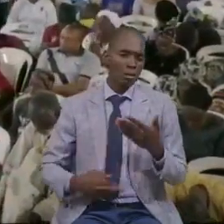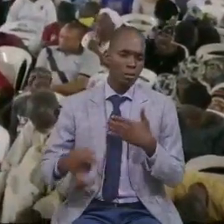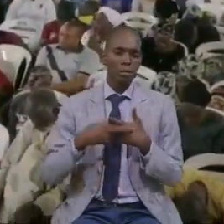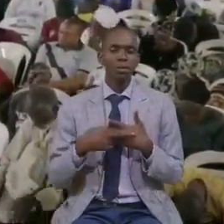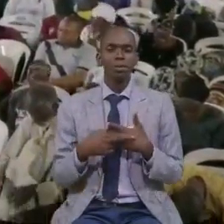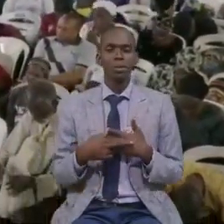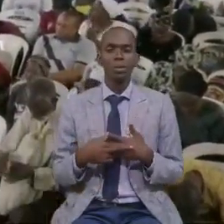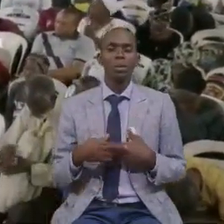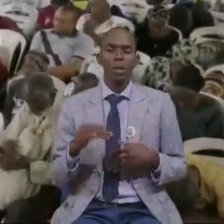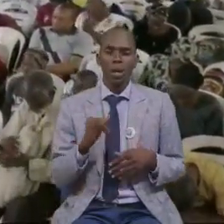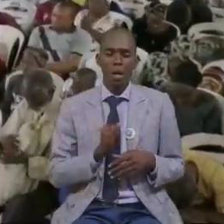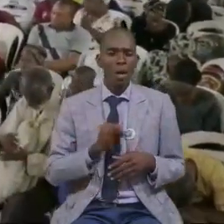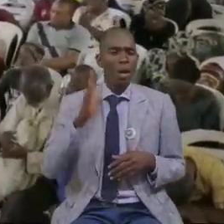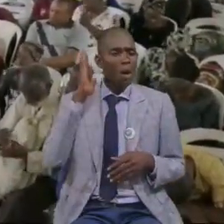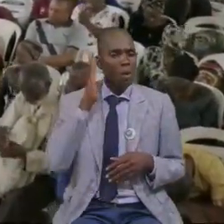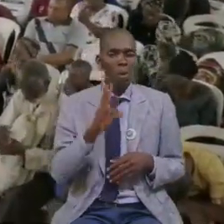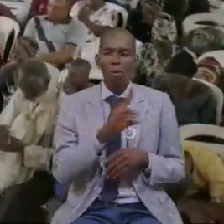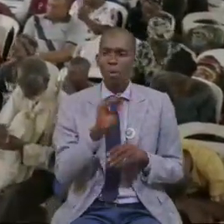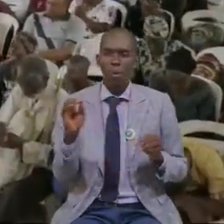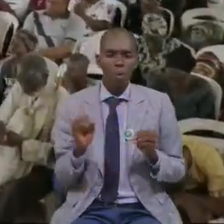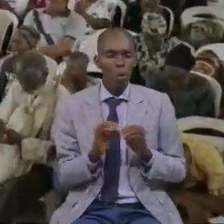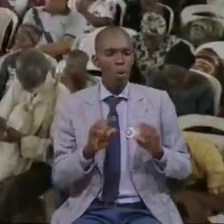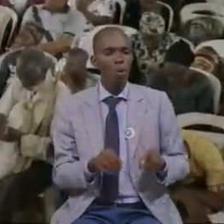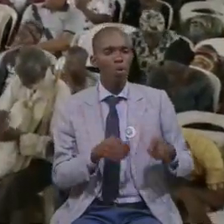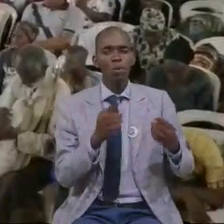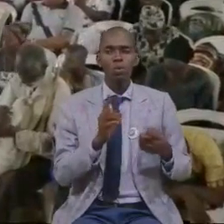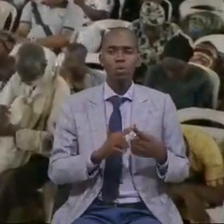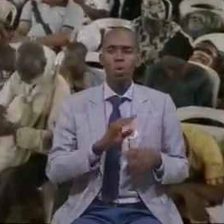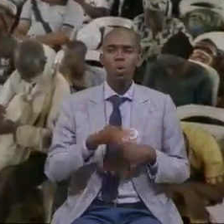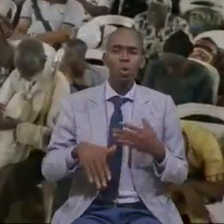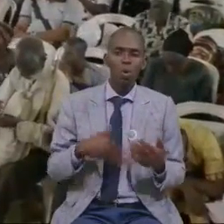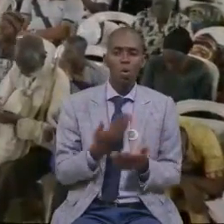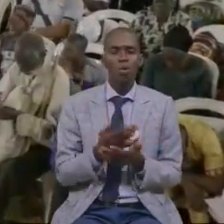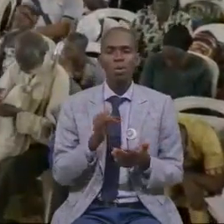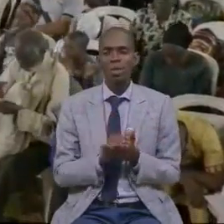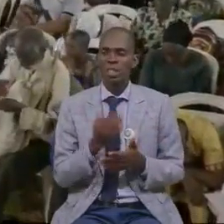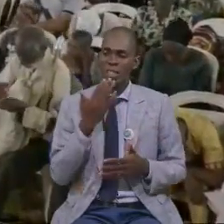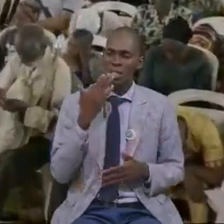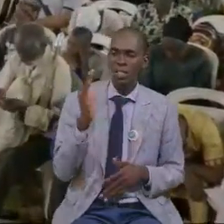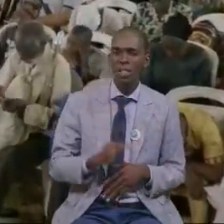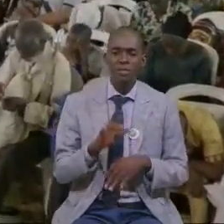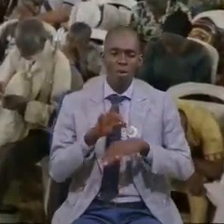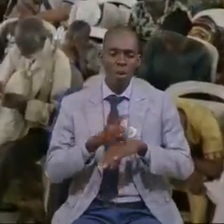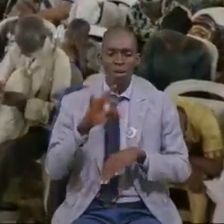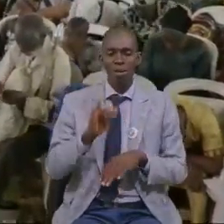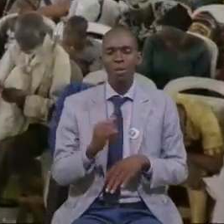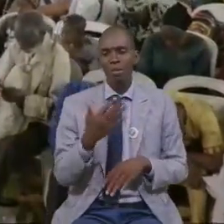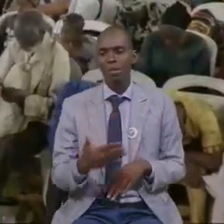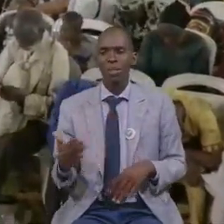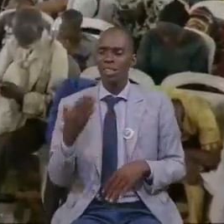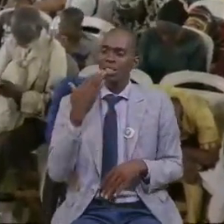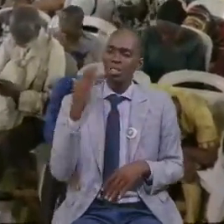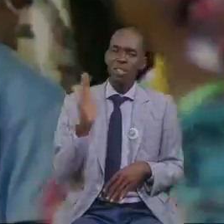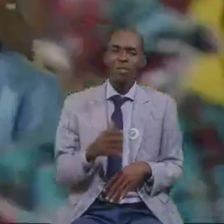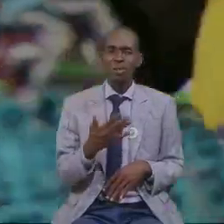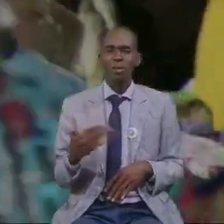will no more go into all those heathen things, evil things,